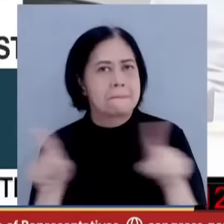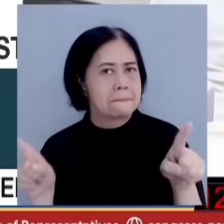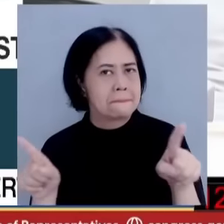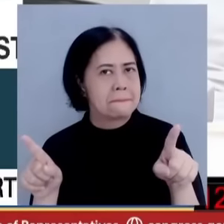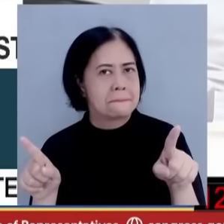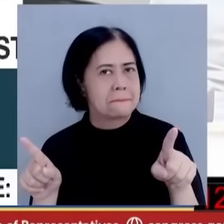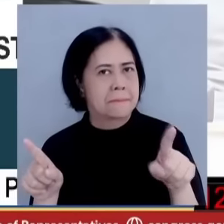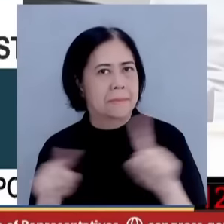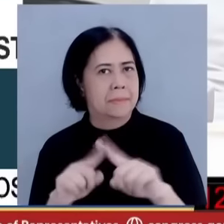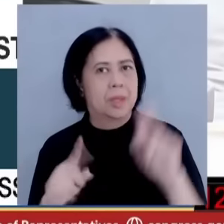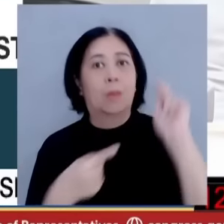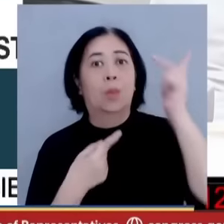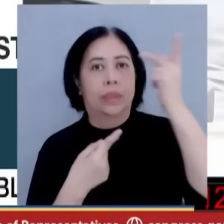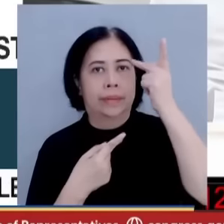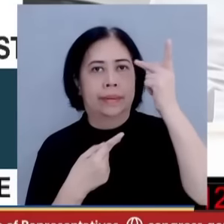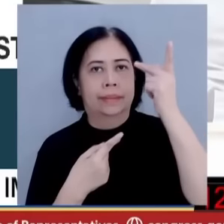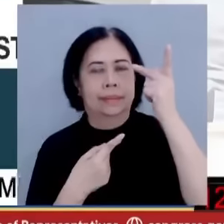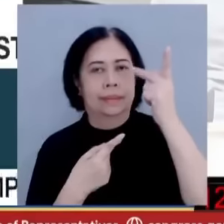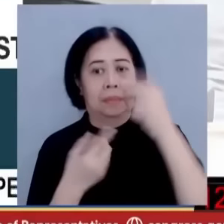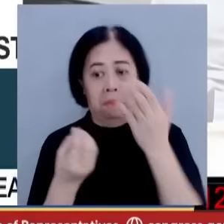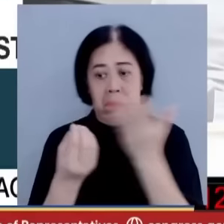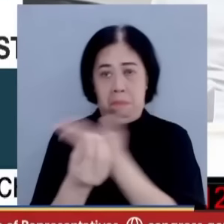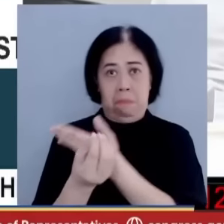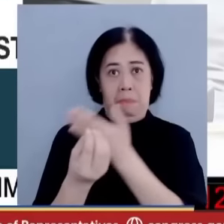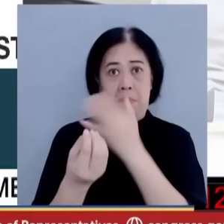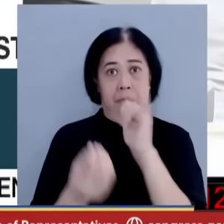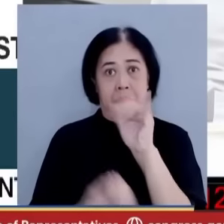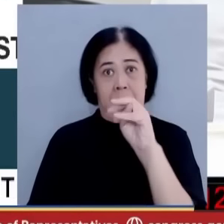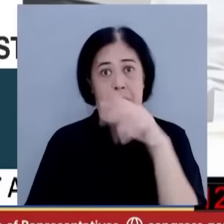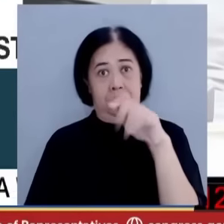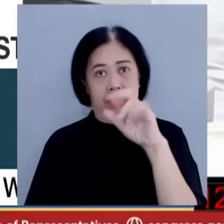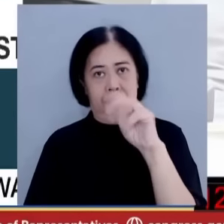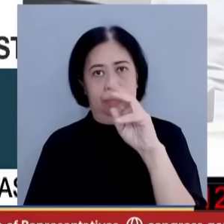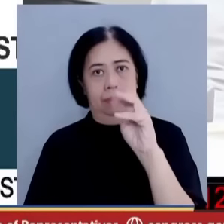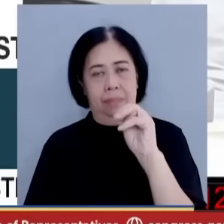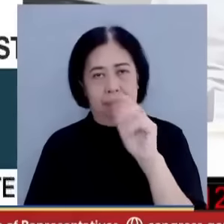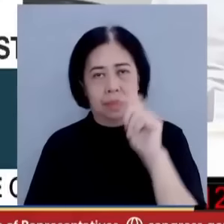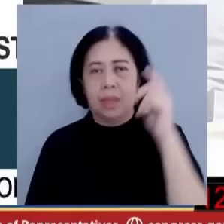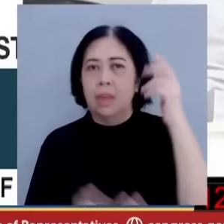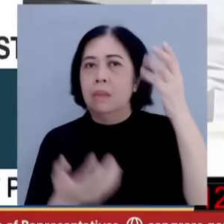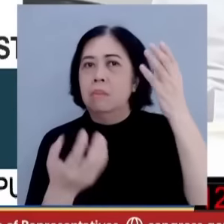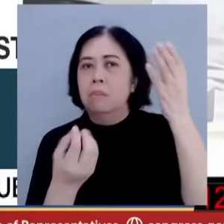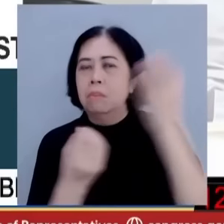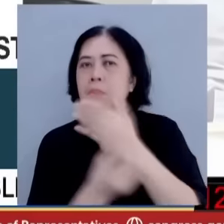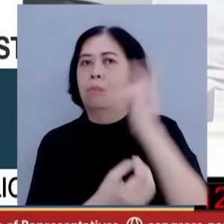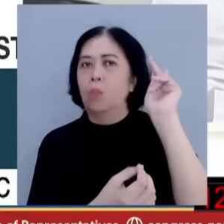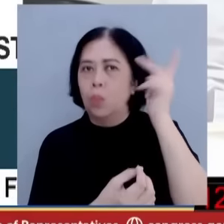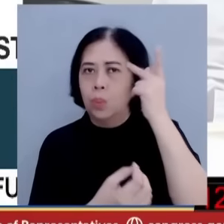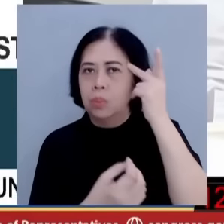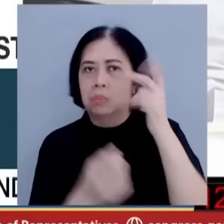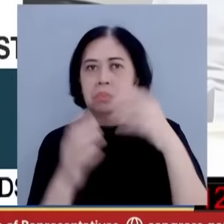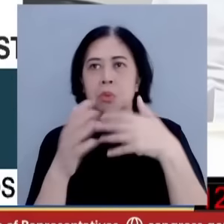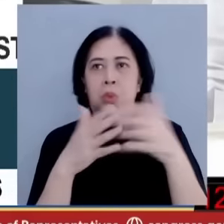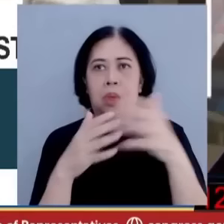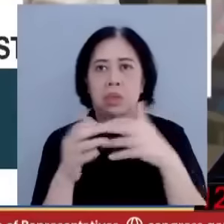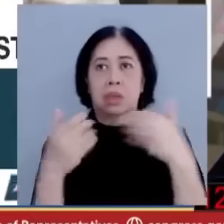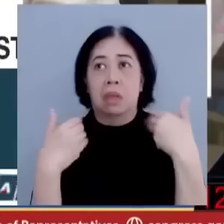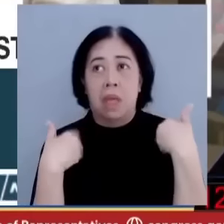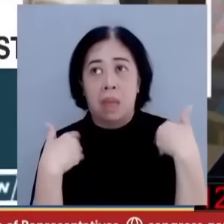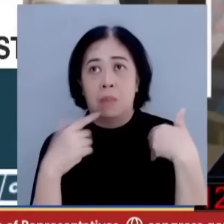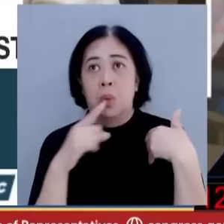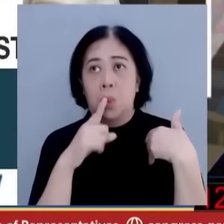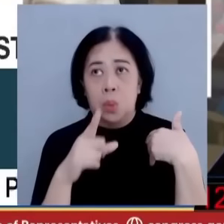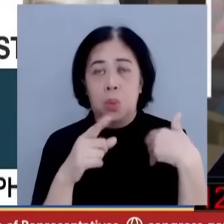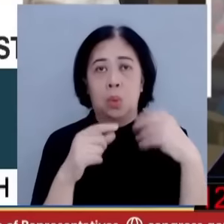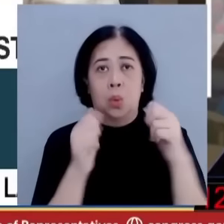it's a political measure, no? Which means that as a political measure, whether we like it or not, whether the president or not, and